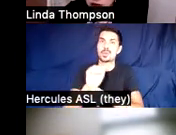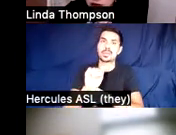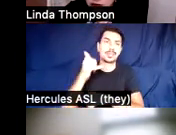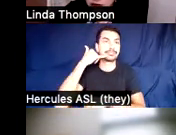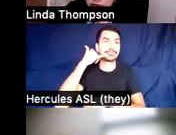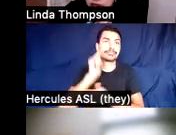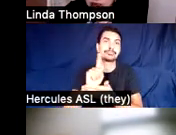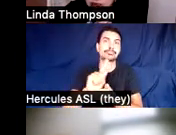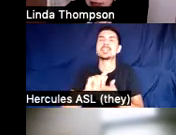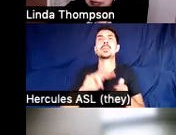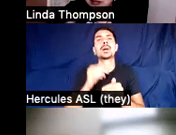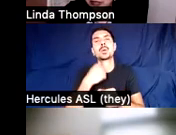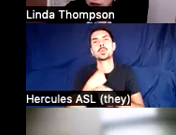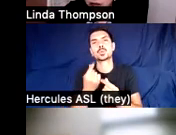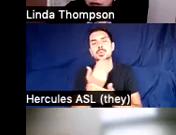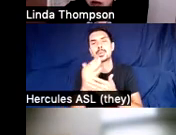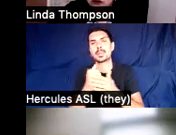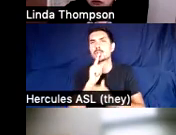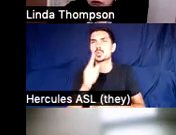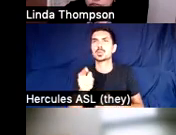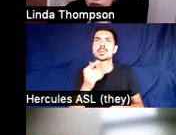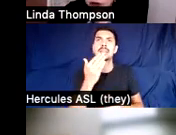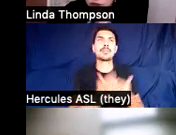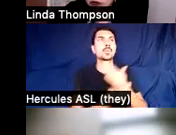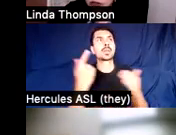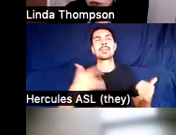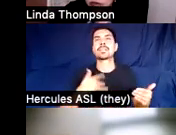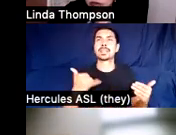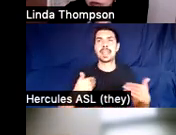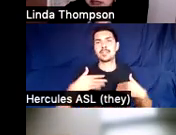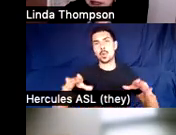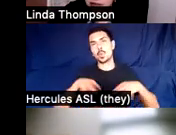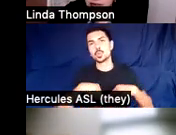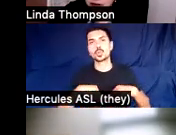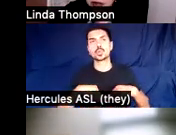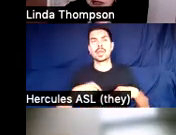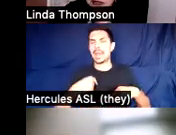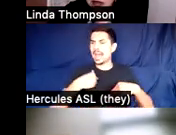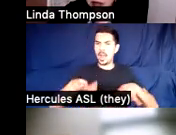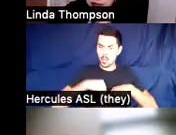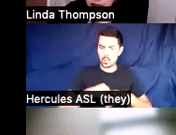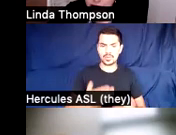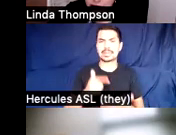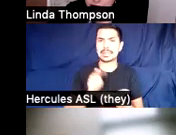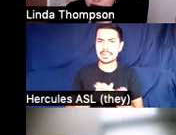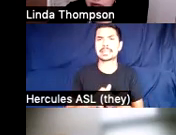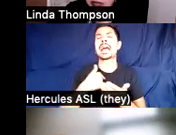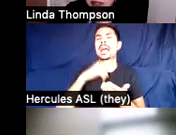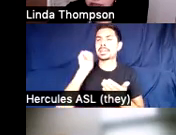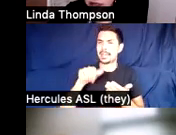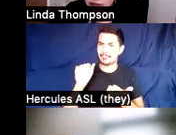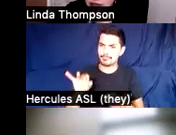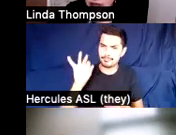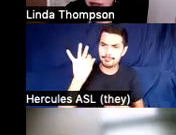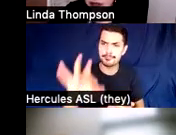like everybody has a little bit of ownership in what we're doing and a say, because at the end of the day,